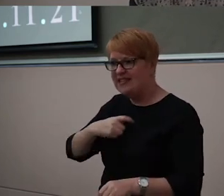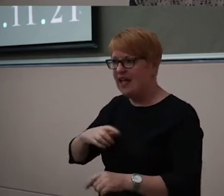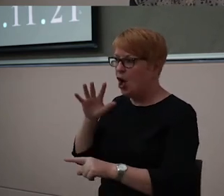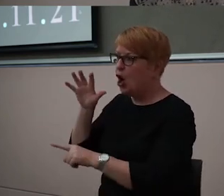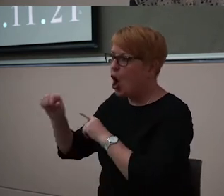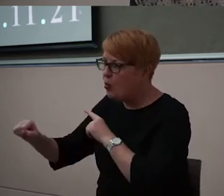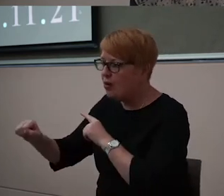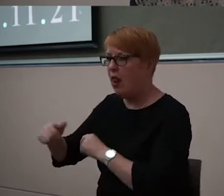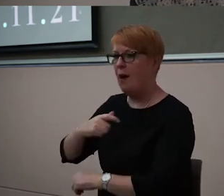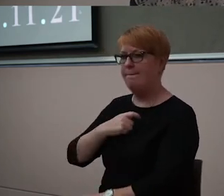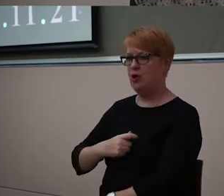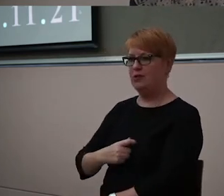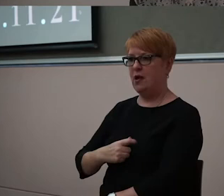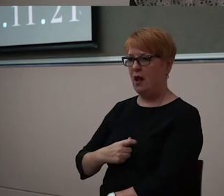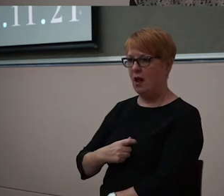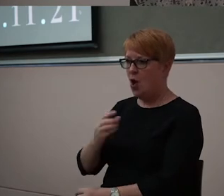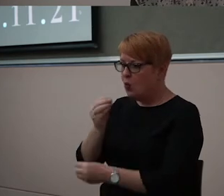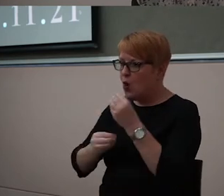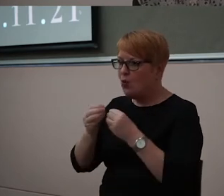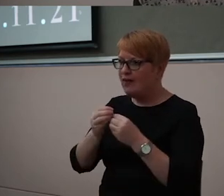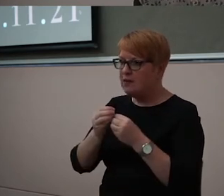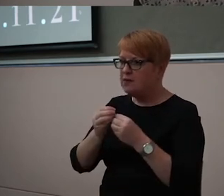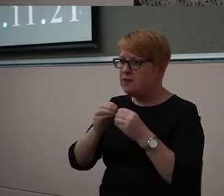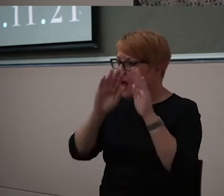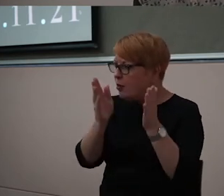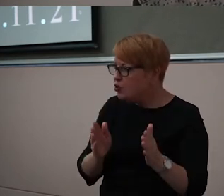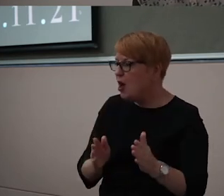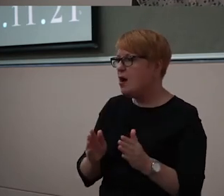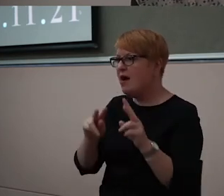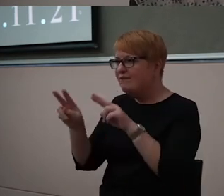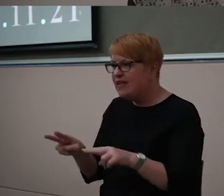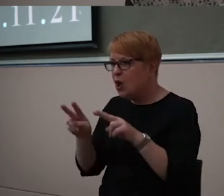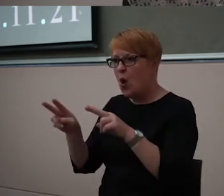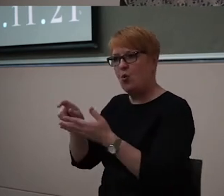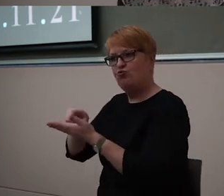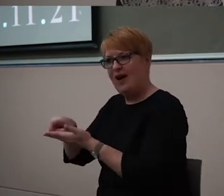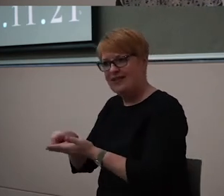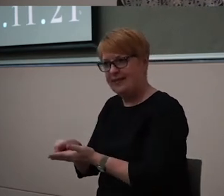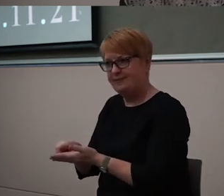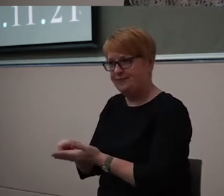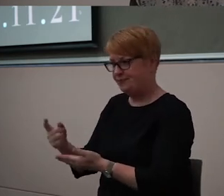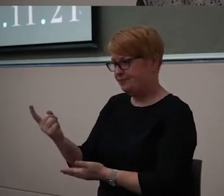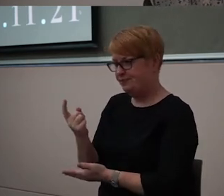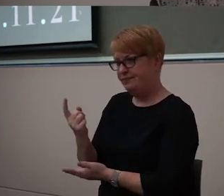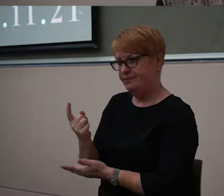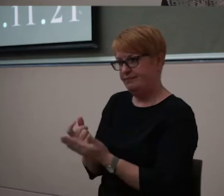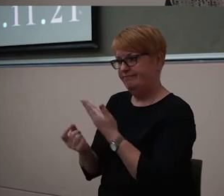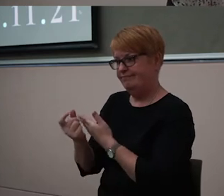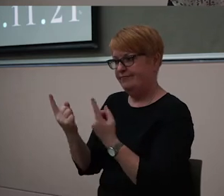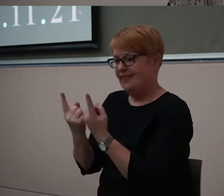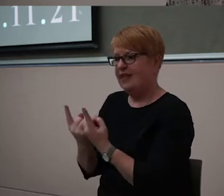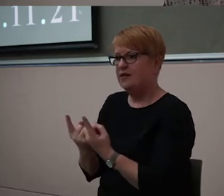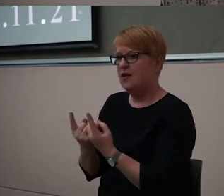personal. She works with sculpture, video, and writing. Recent and upcoming commissions include Welcome Collection, Up